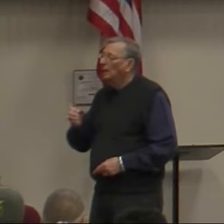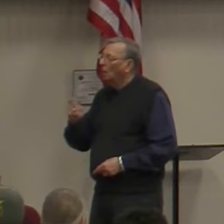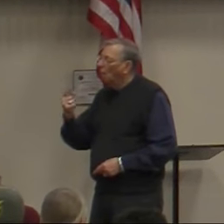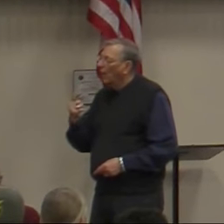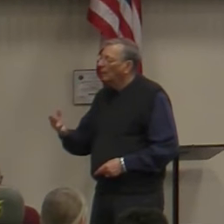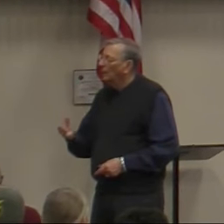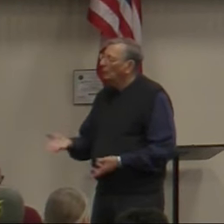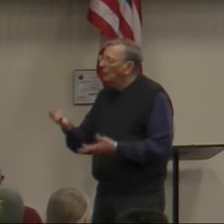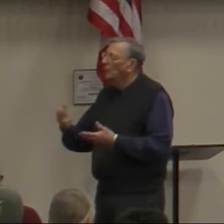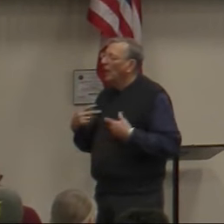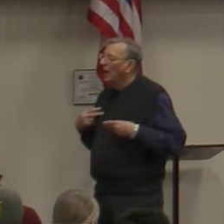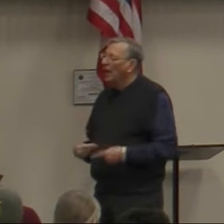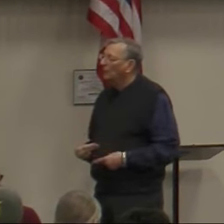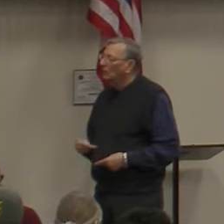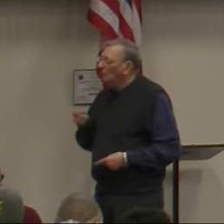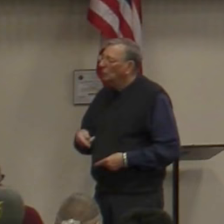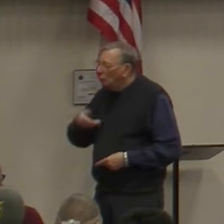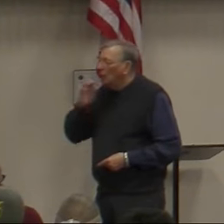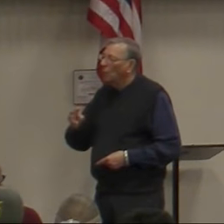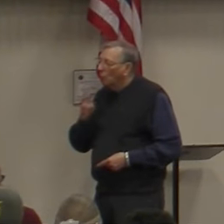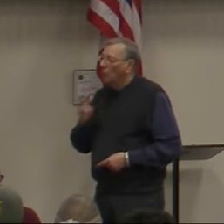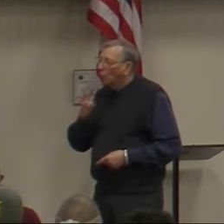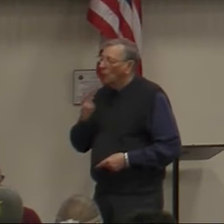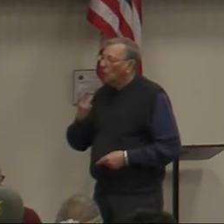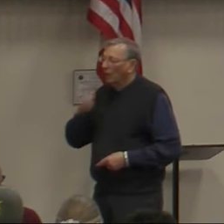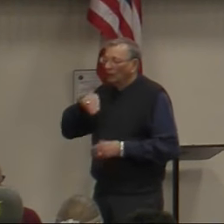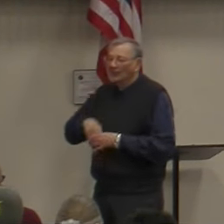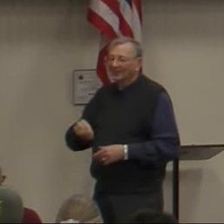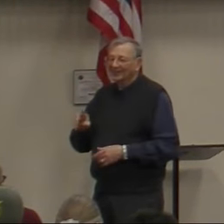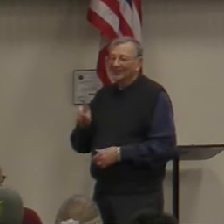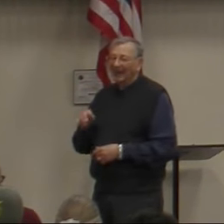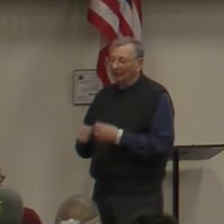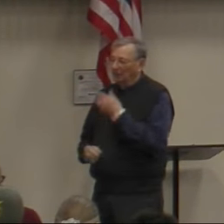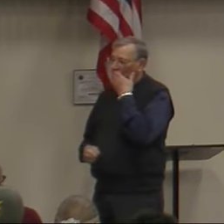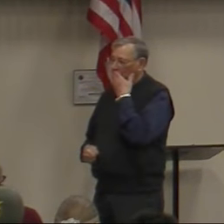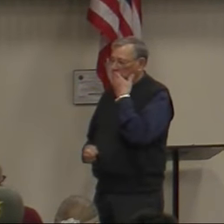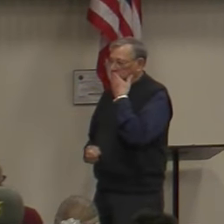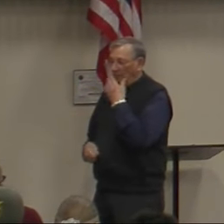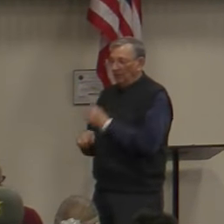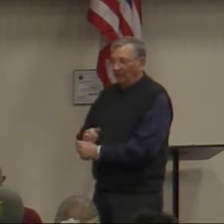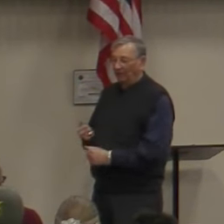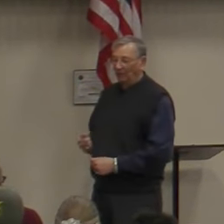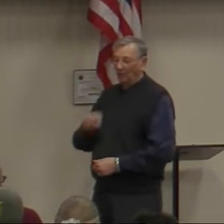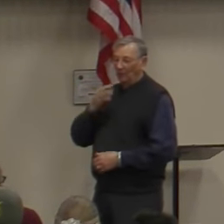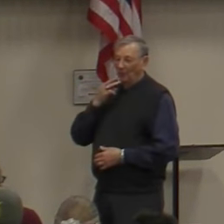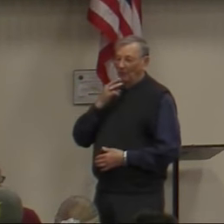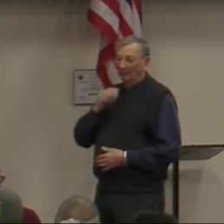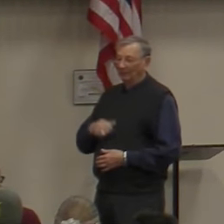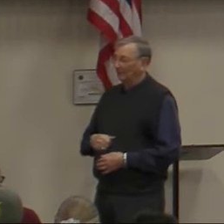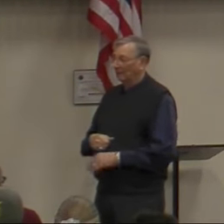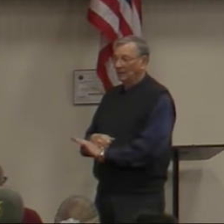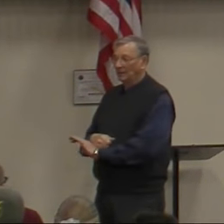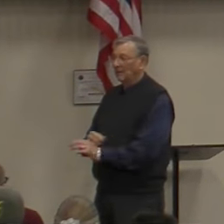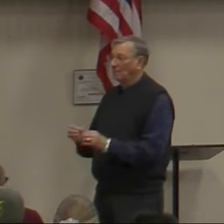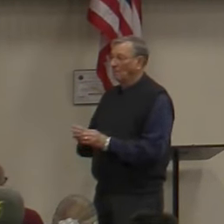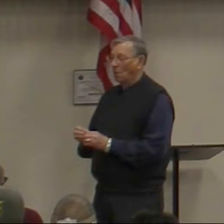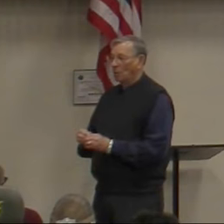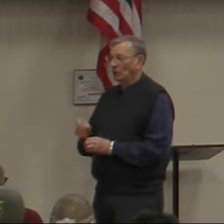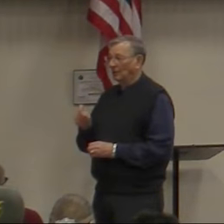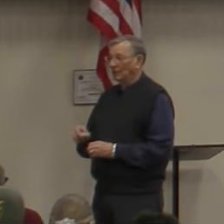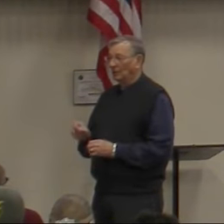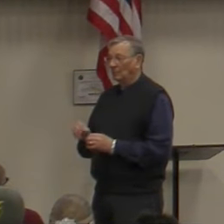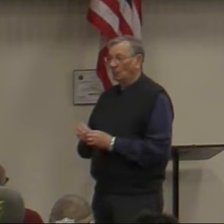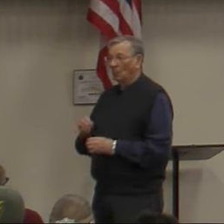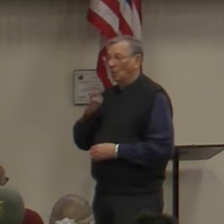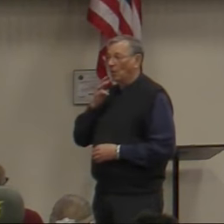really going to bring you health. You got to start putting water back in your diet. And I said, well, that seems a little boring. And he said, there's nothing boring about what it does to your